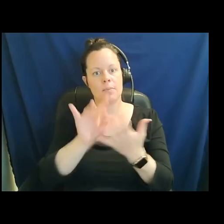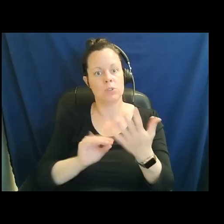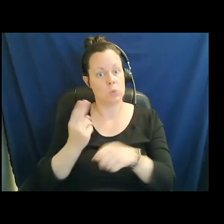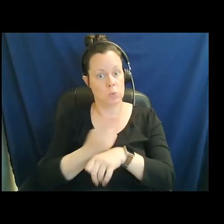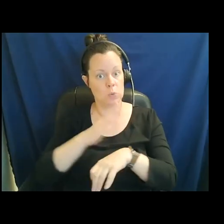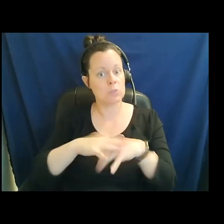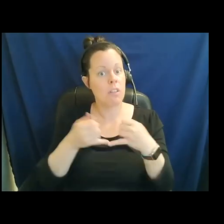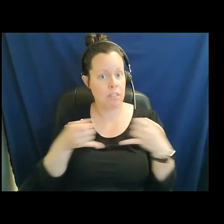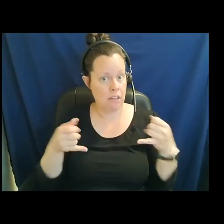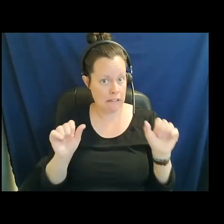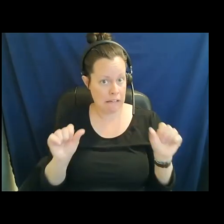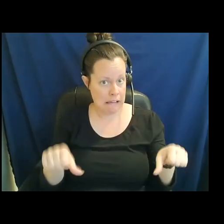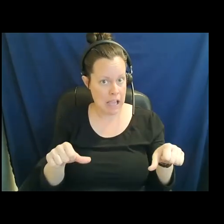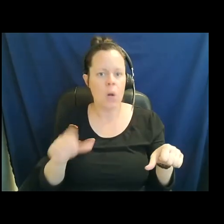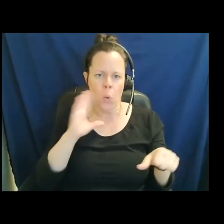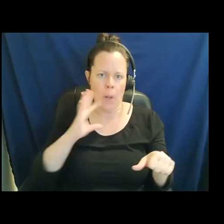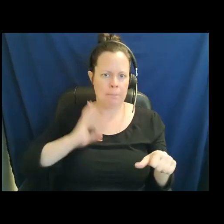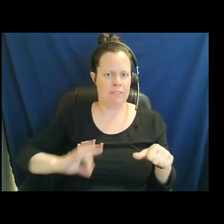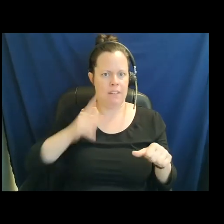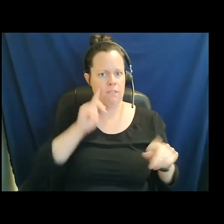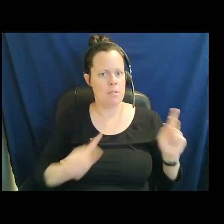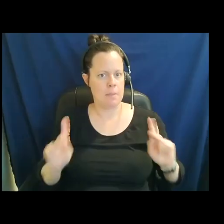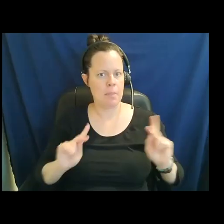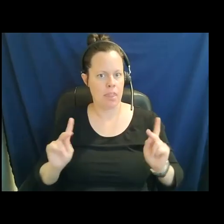online, which is be very helpful to people.